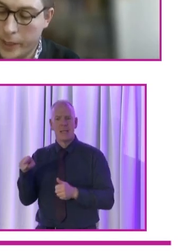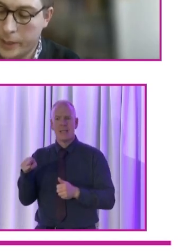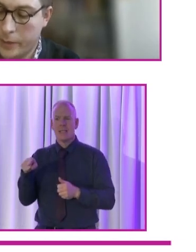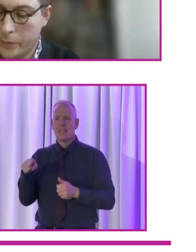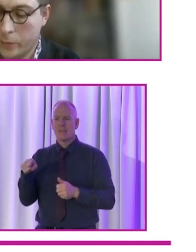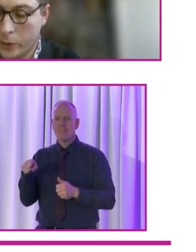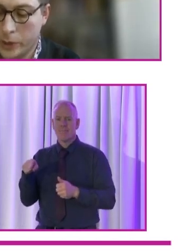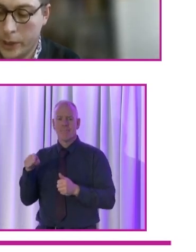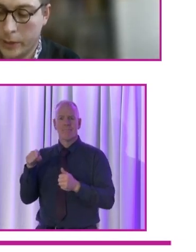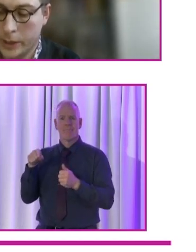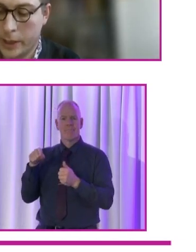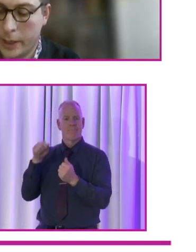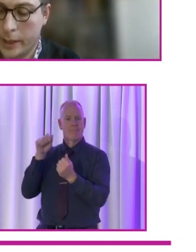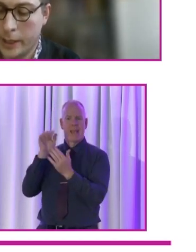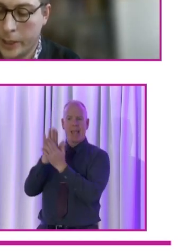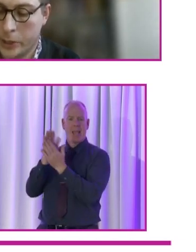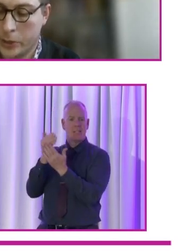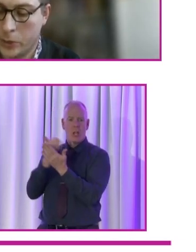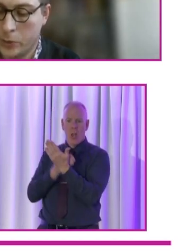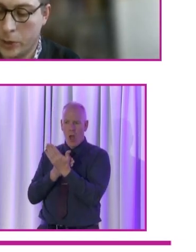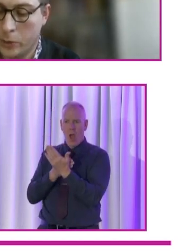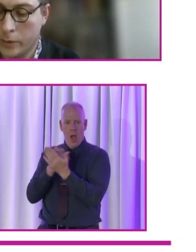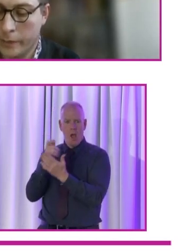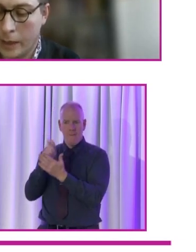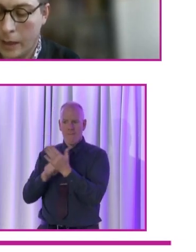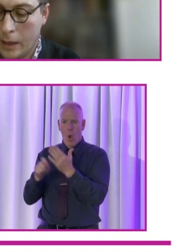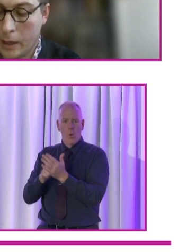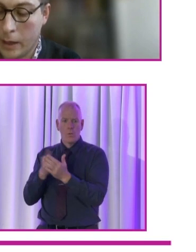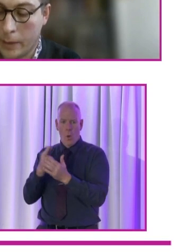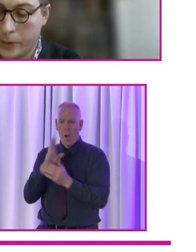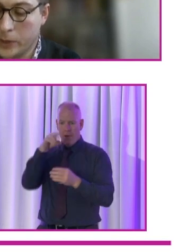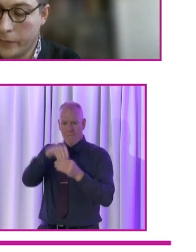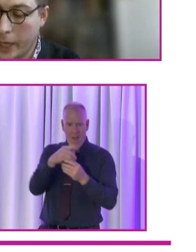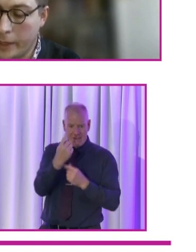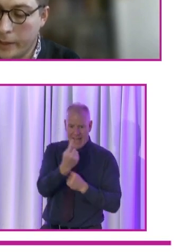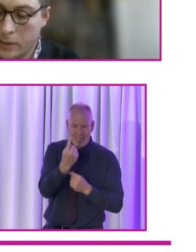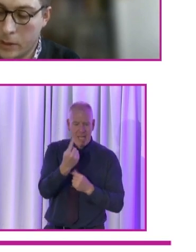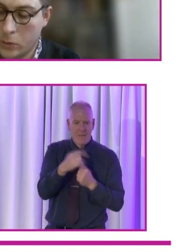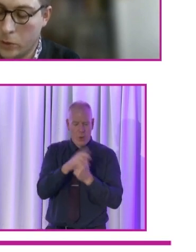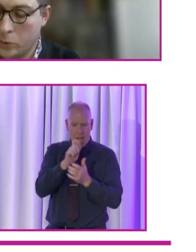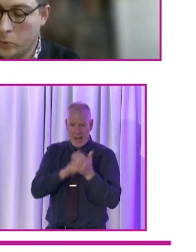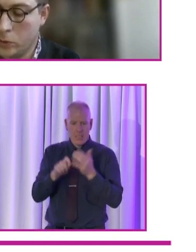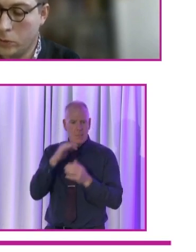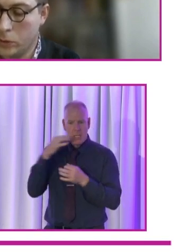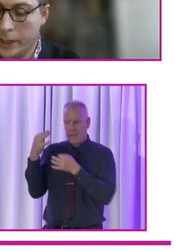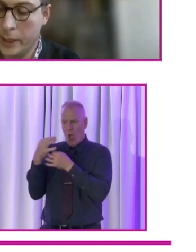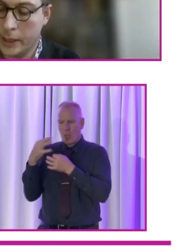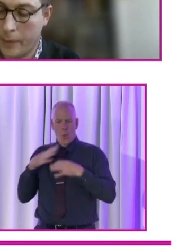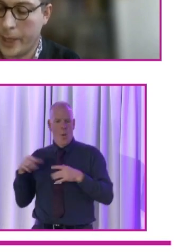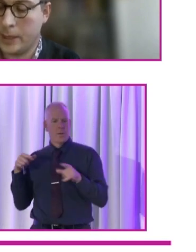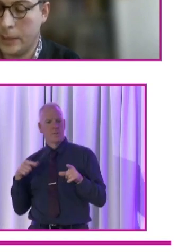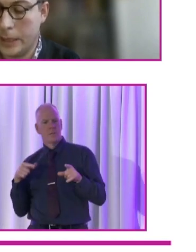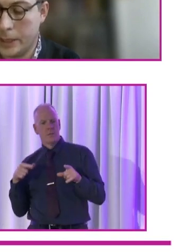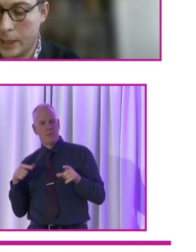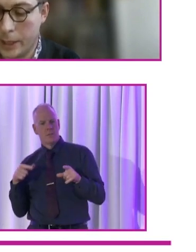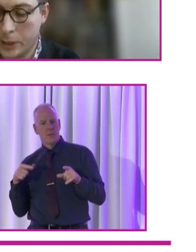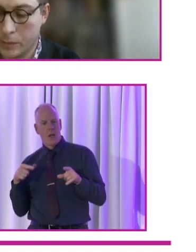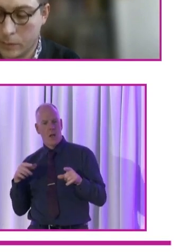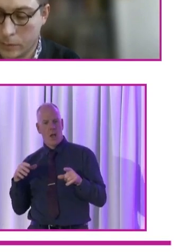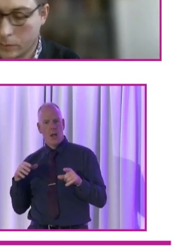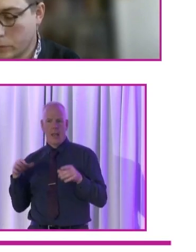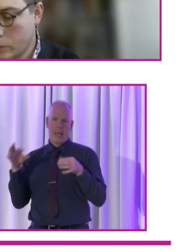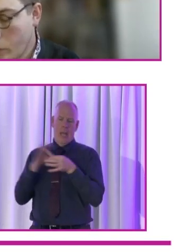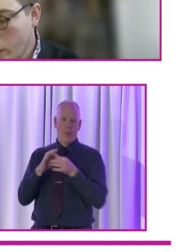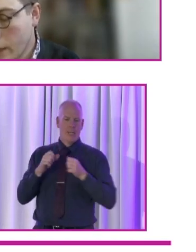legally prevented from voting or standing elections due to abusive guardians or due to legal capacity